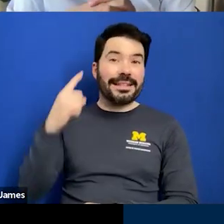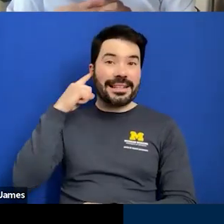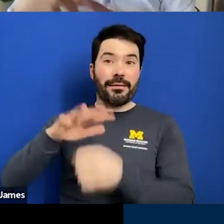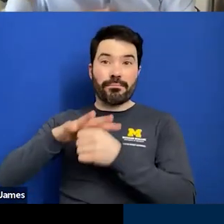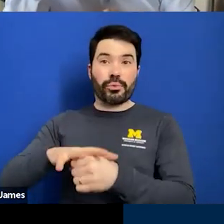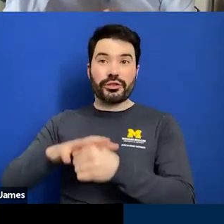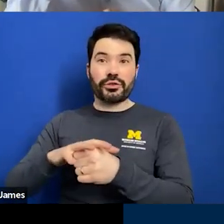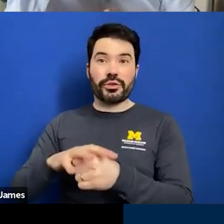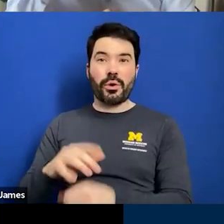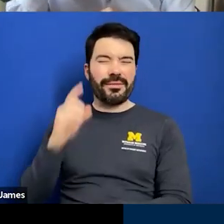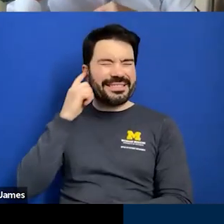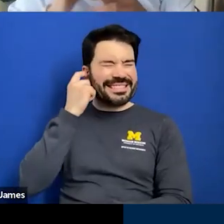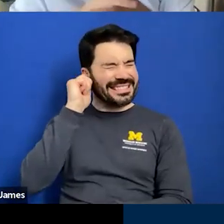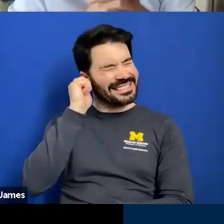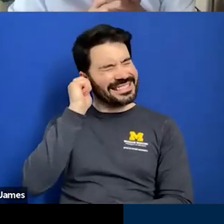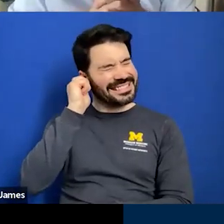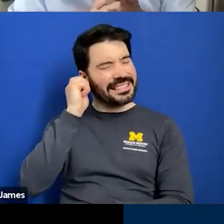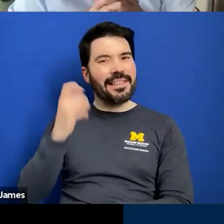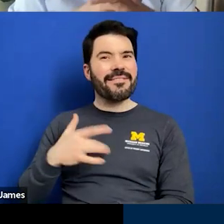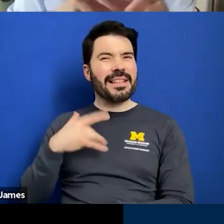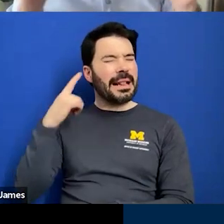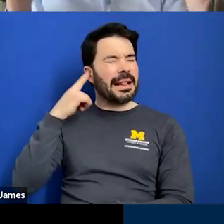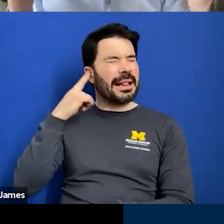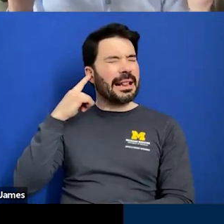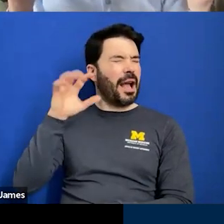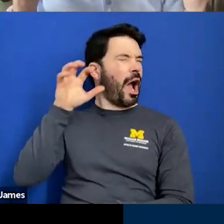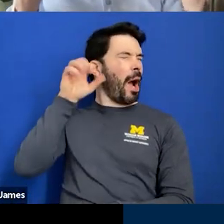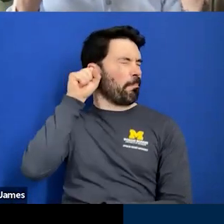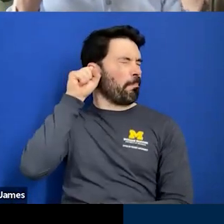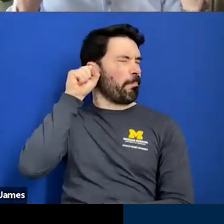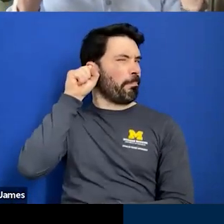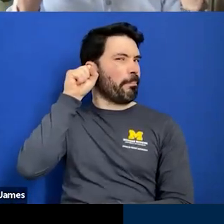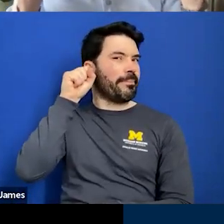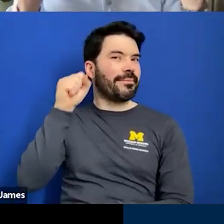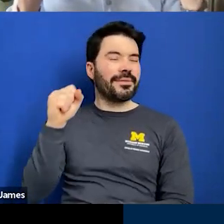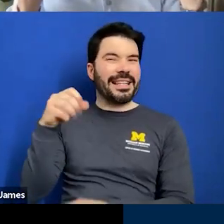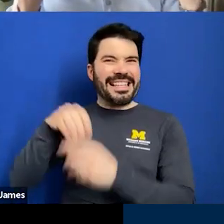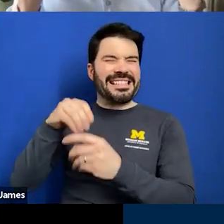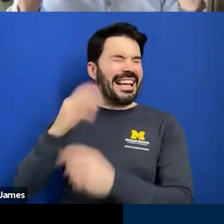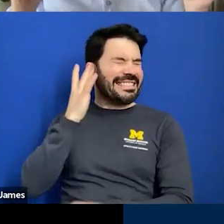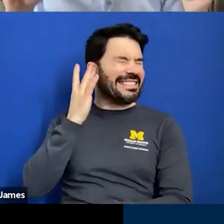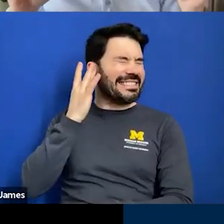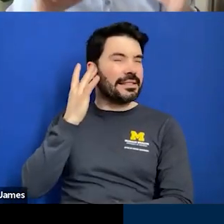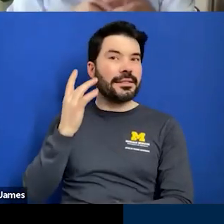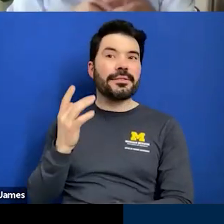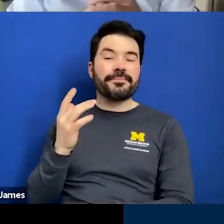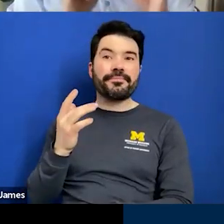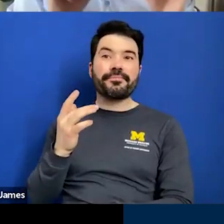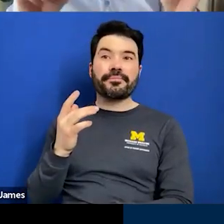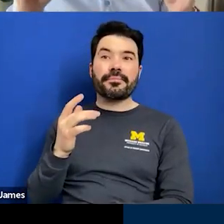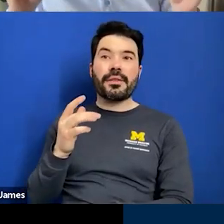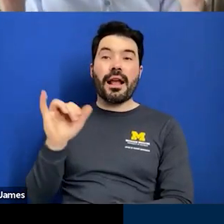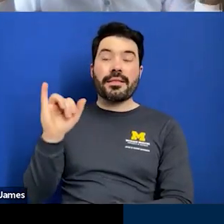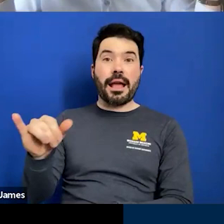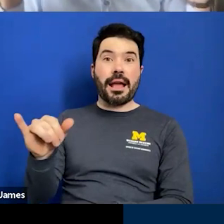If you have a blocked or a congested ear, like a blocked ear is sudden sensorineural hearing. A